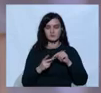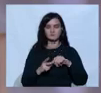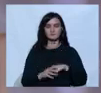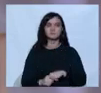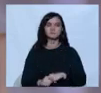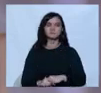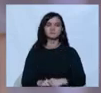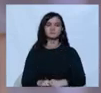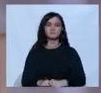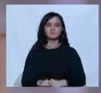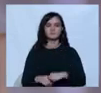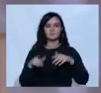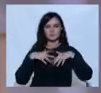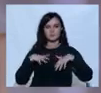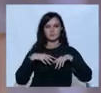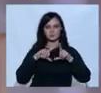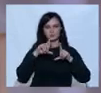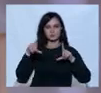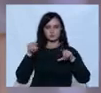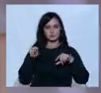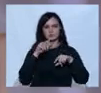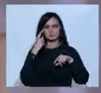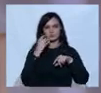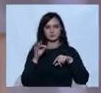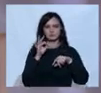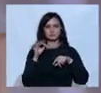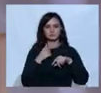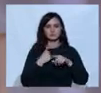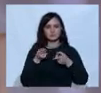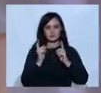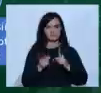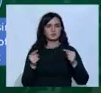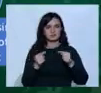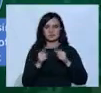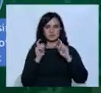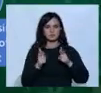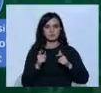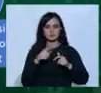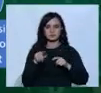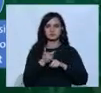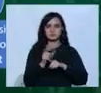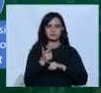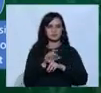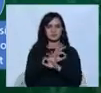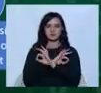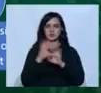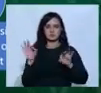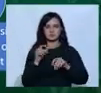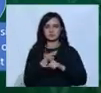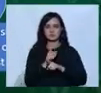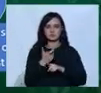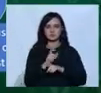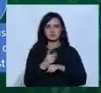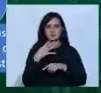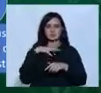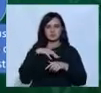vocabulary of our day, of our lesson. And here are the words once more. A merchant, a suitor,